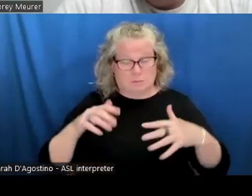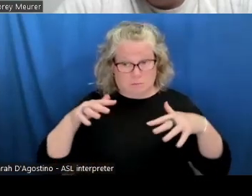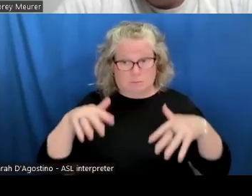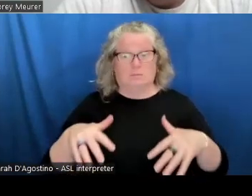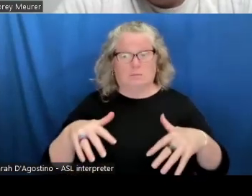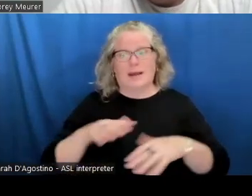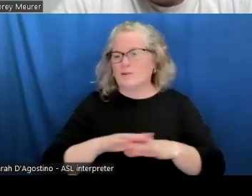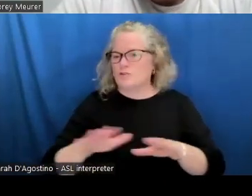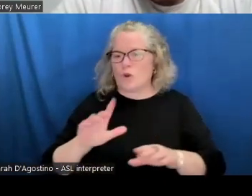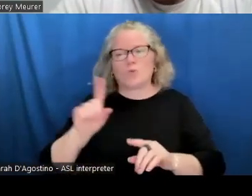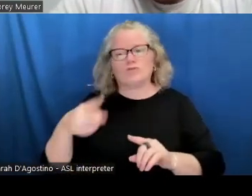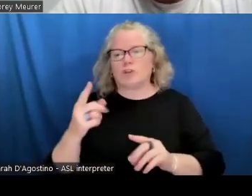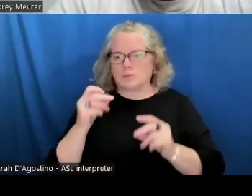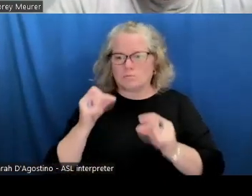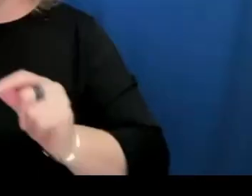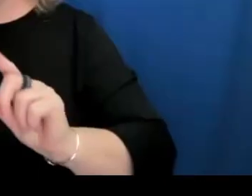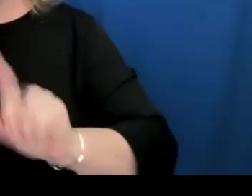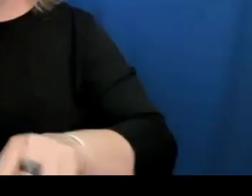behavior.